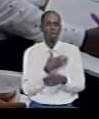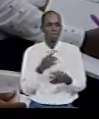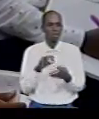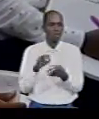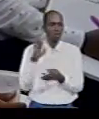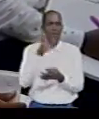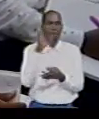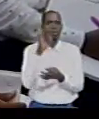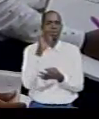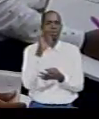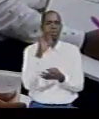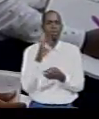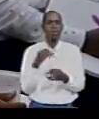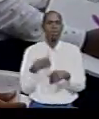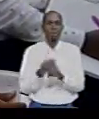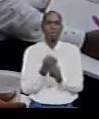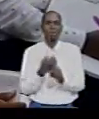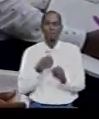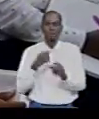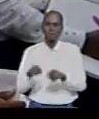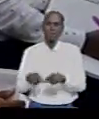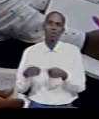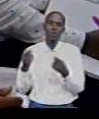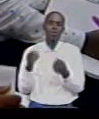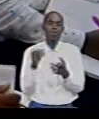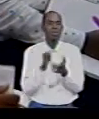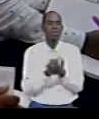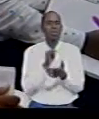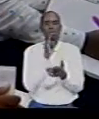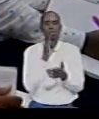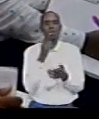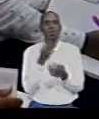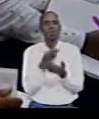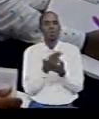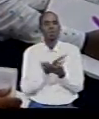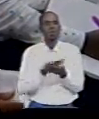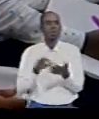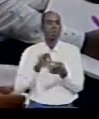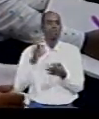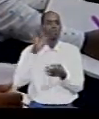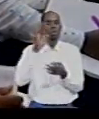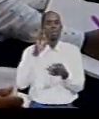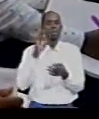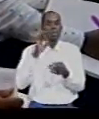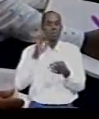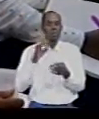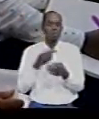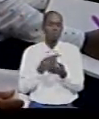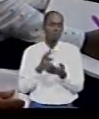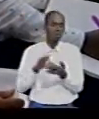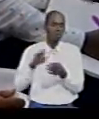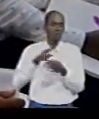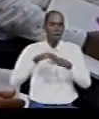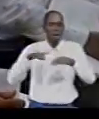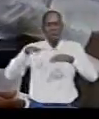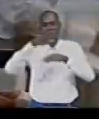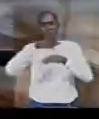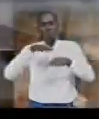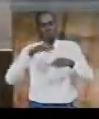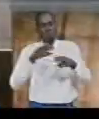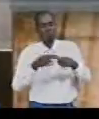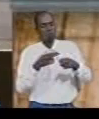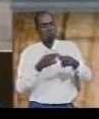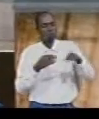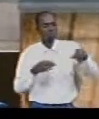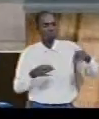Spirit bid me go. That's the Holy Spirit above James, above